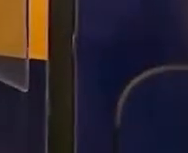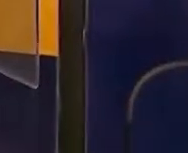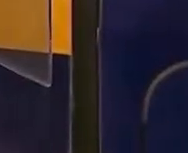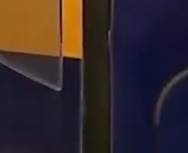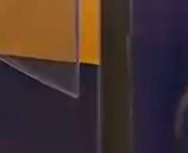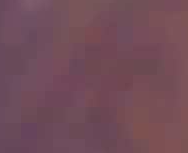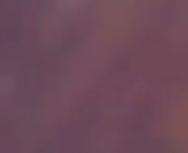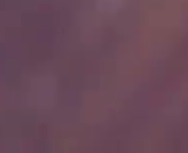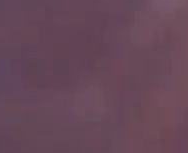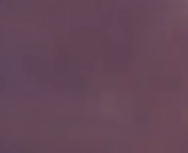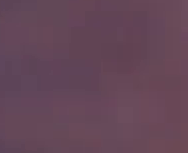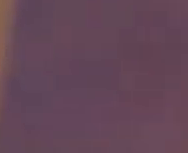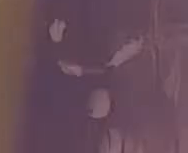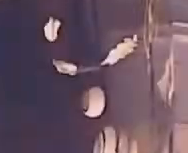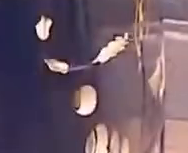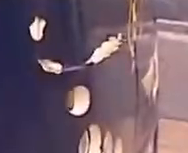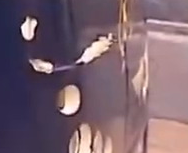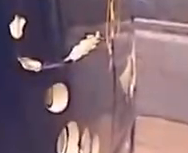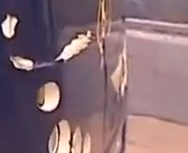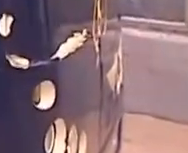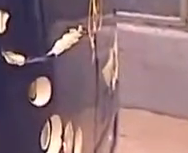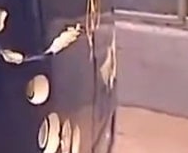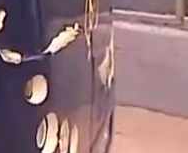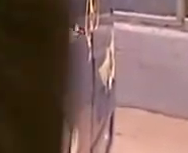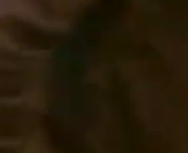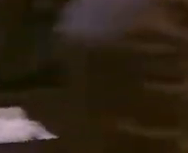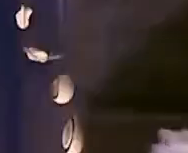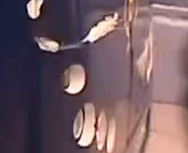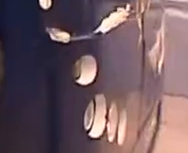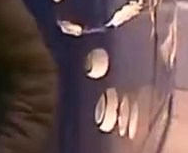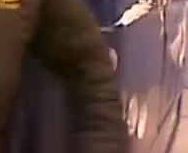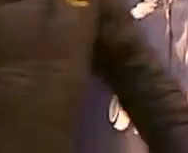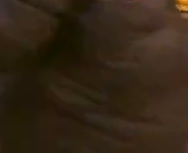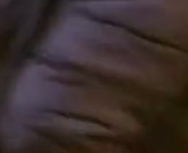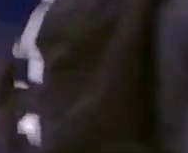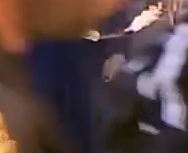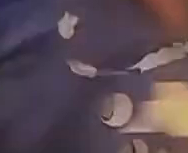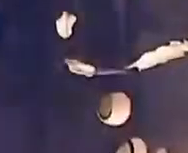by scoring in the first minute of the first leg. And he grabbed five by